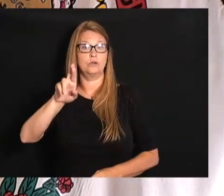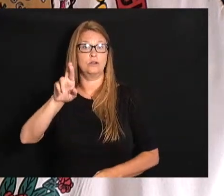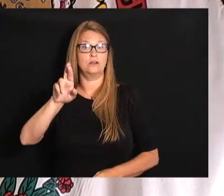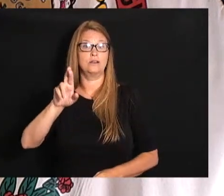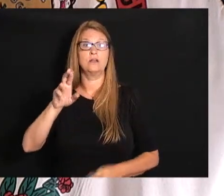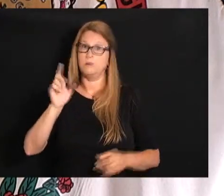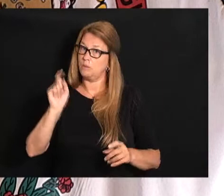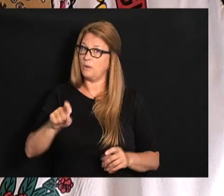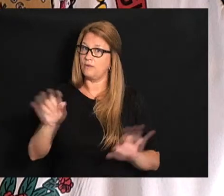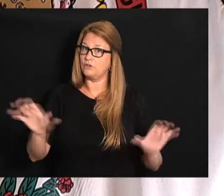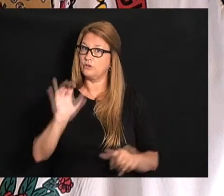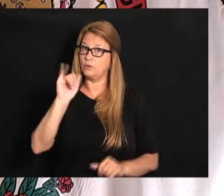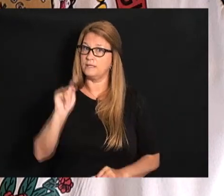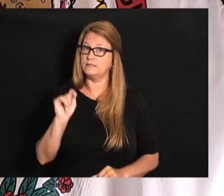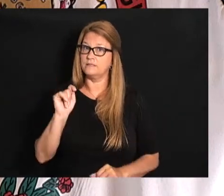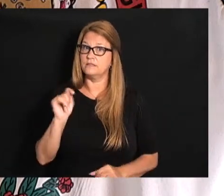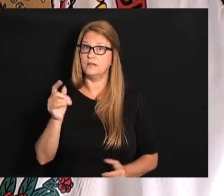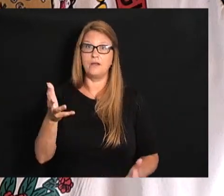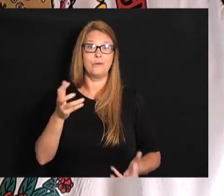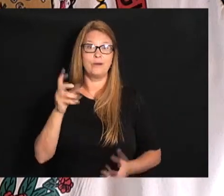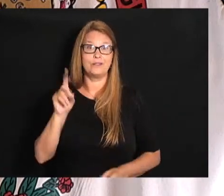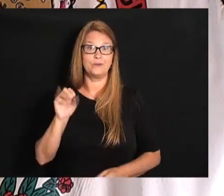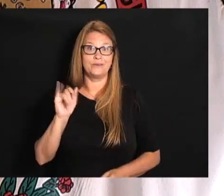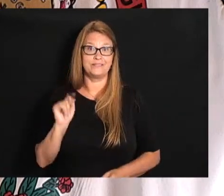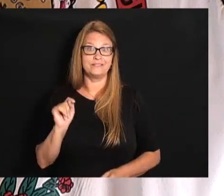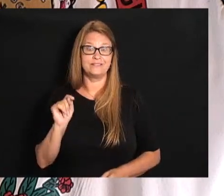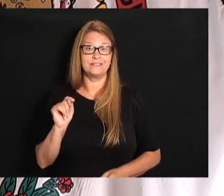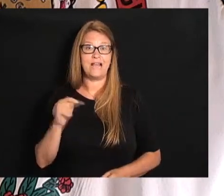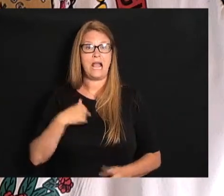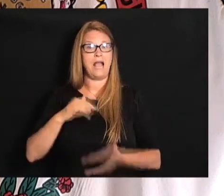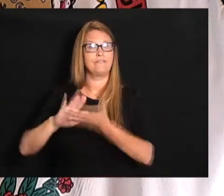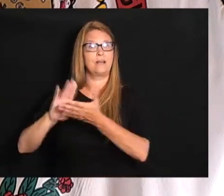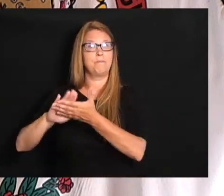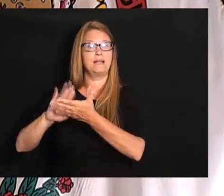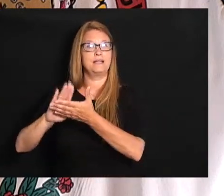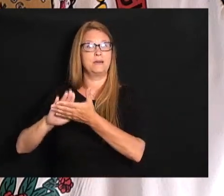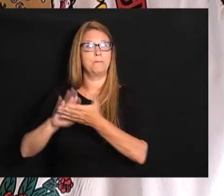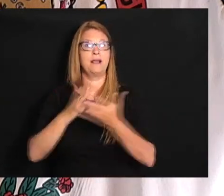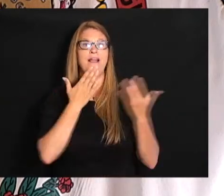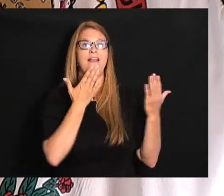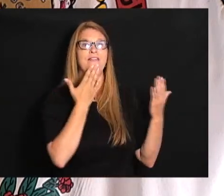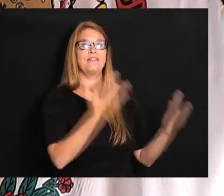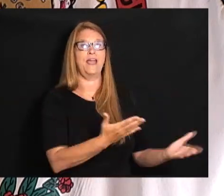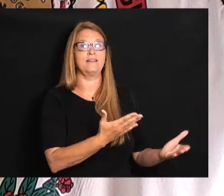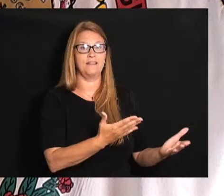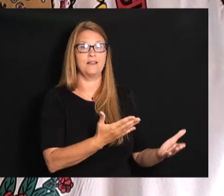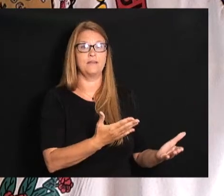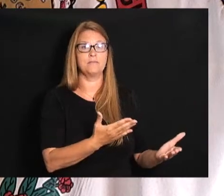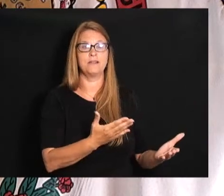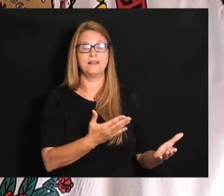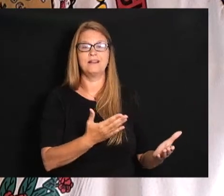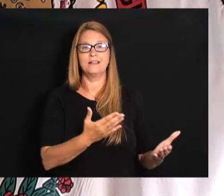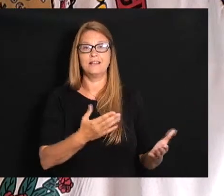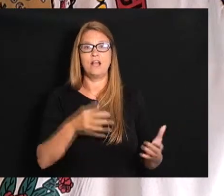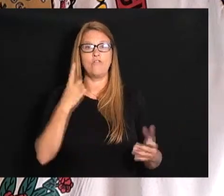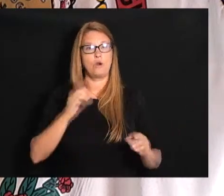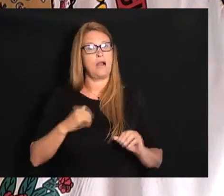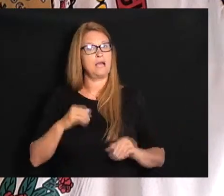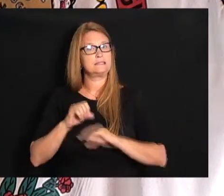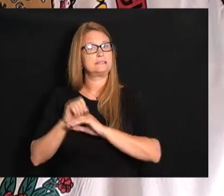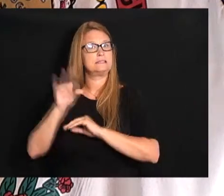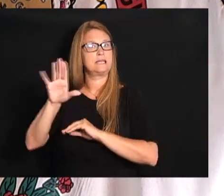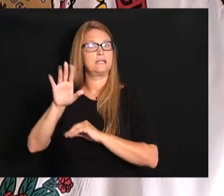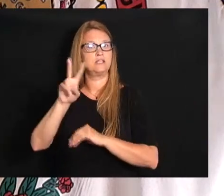need to do them, and we want to do them. And so I commend and I thank the legislature for doing what I sent up in the special session and putting